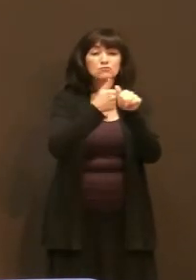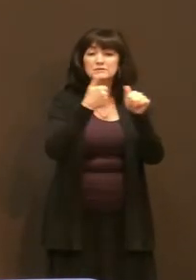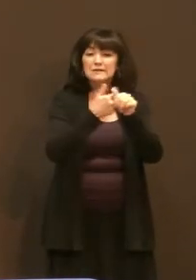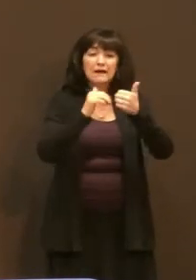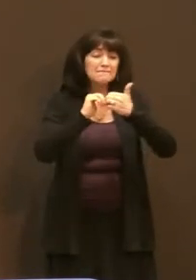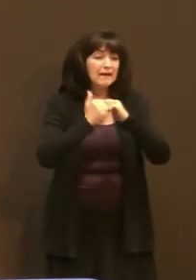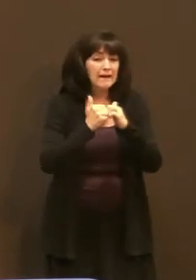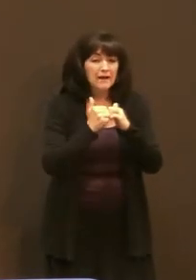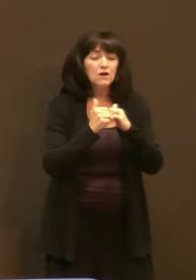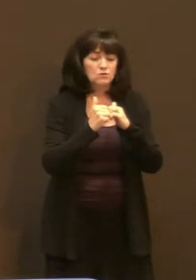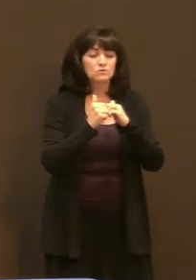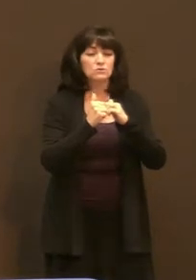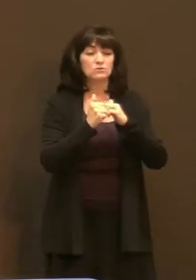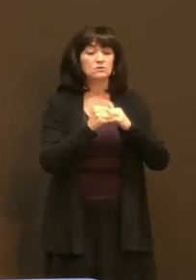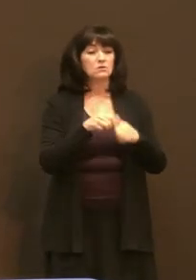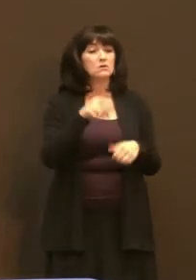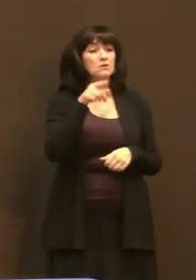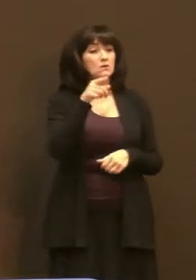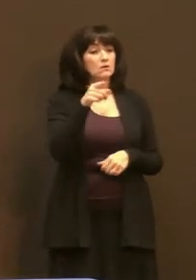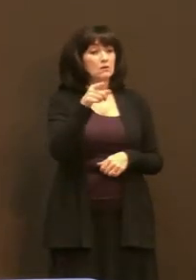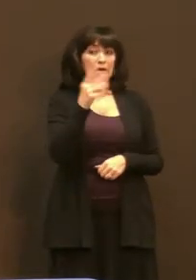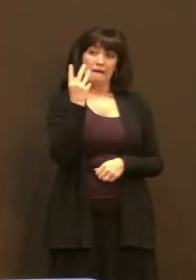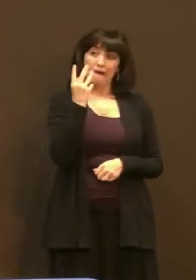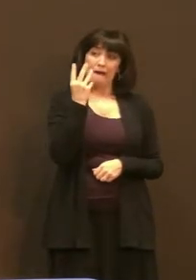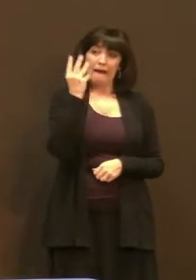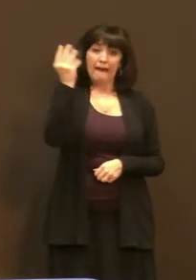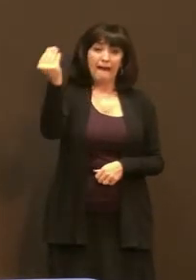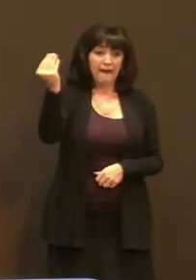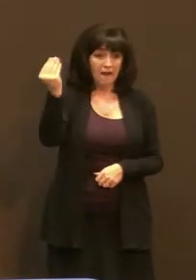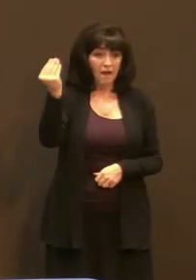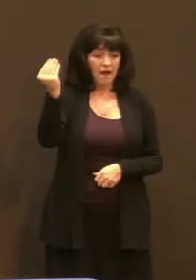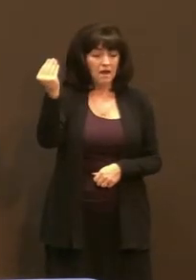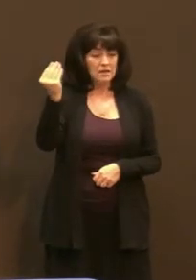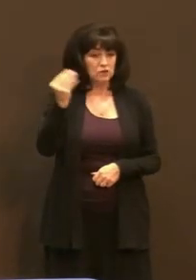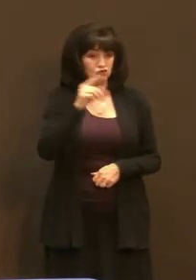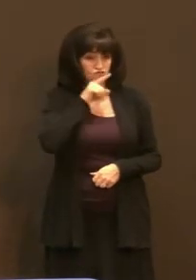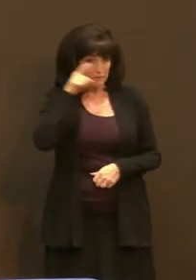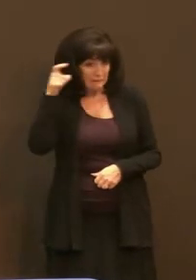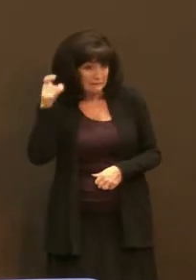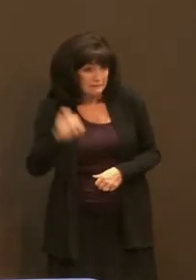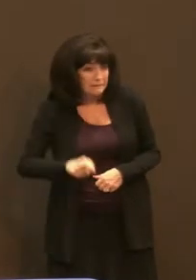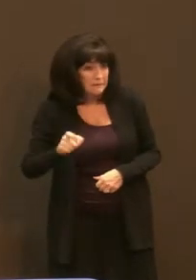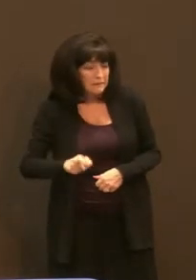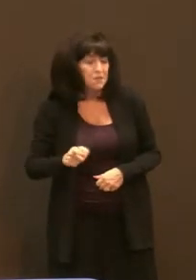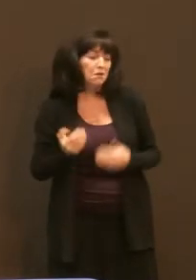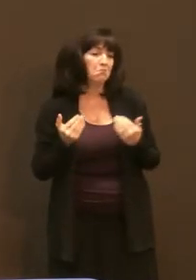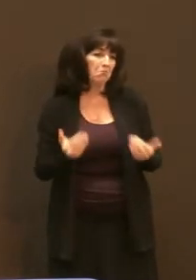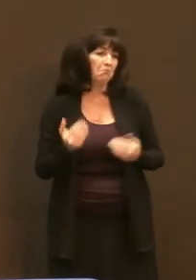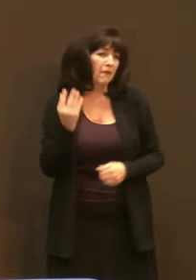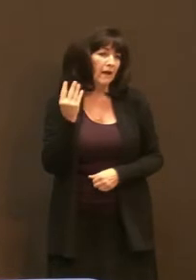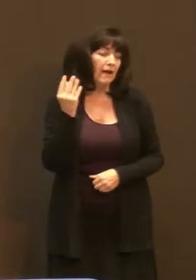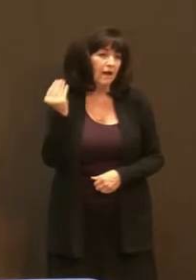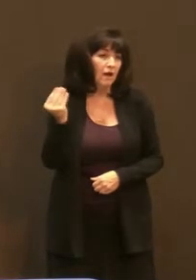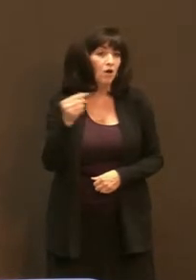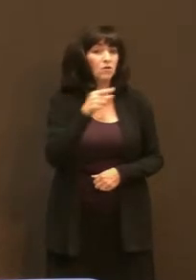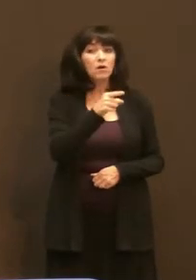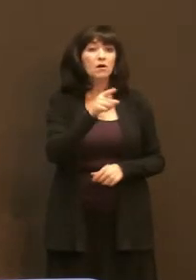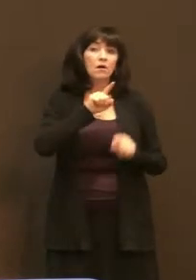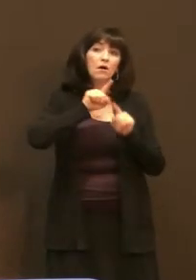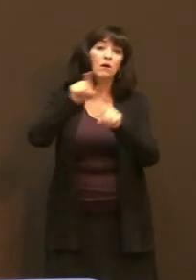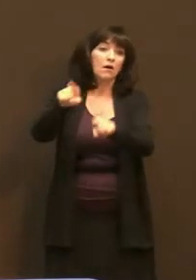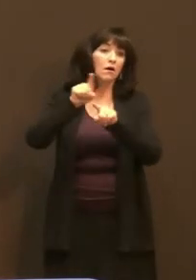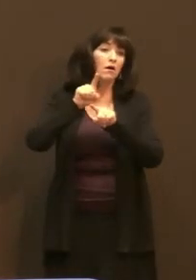of all, only go out for essential needs and really limit your visits to the store. I know some people are